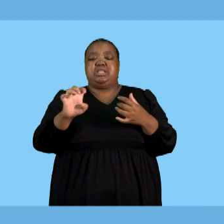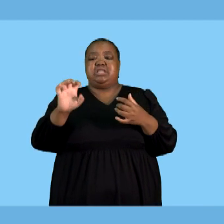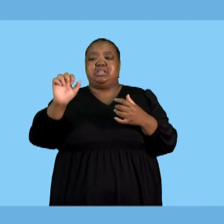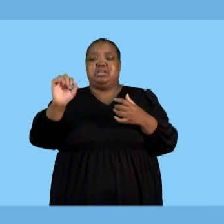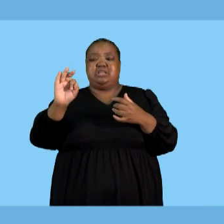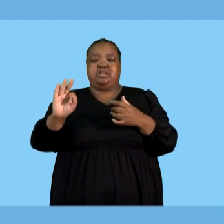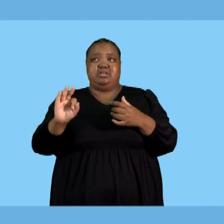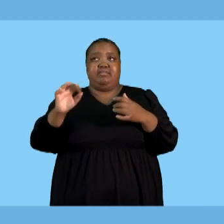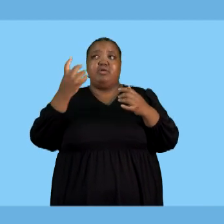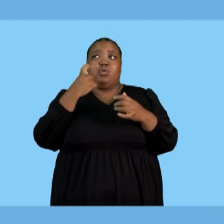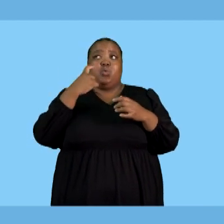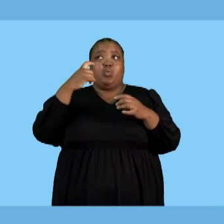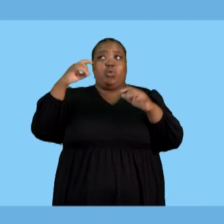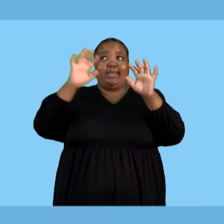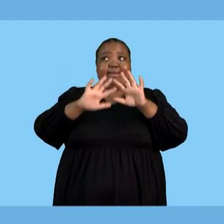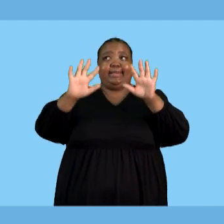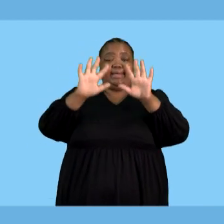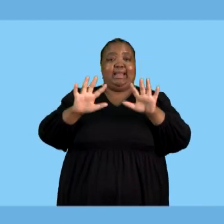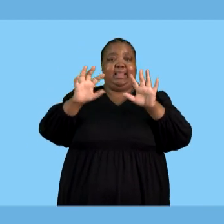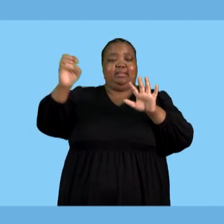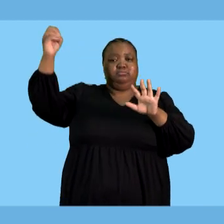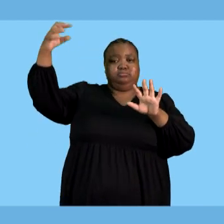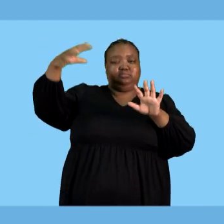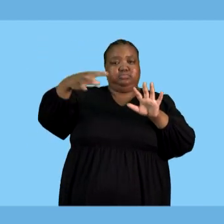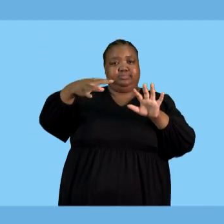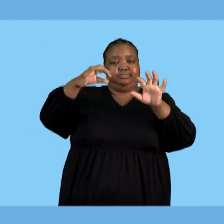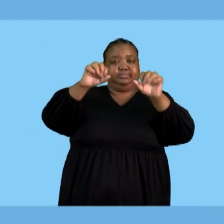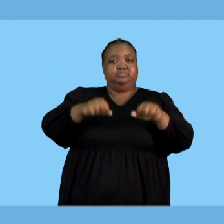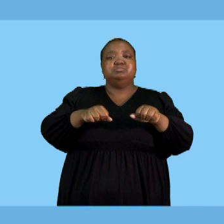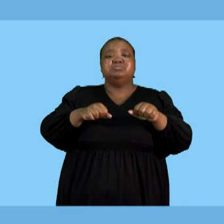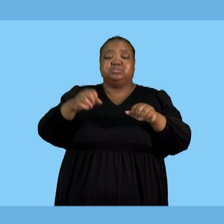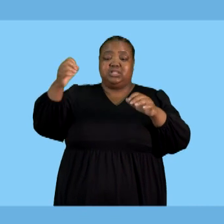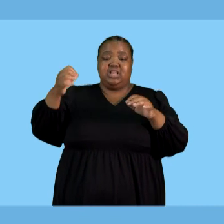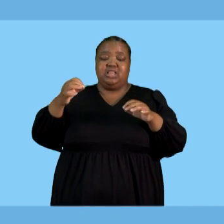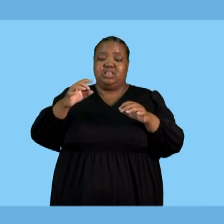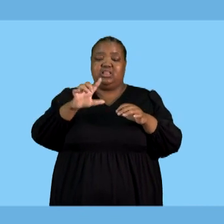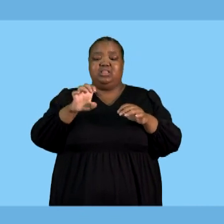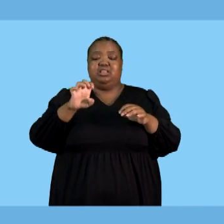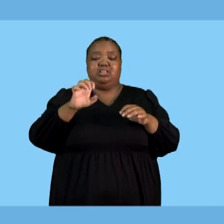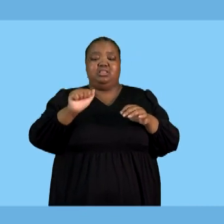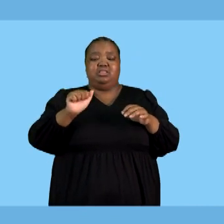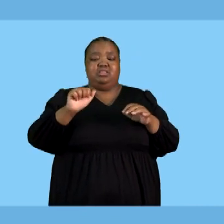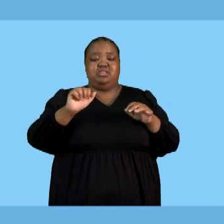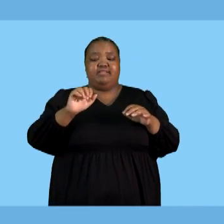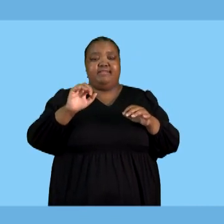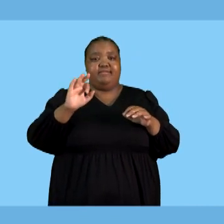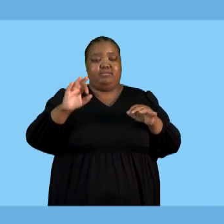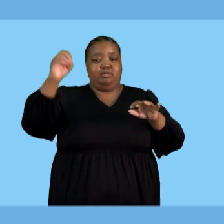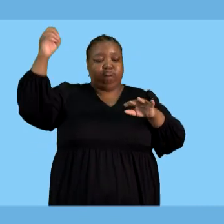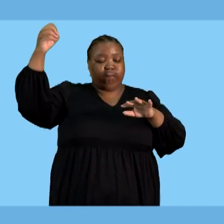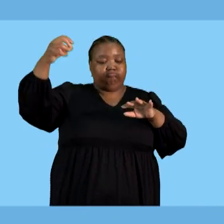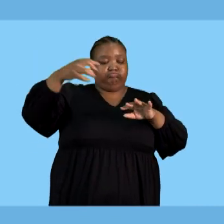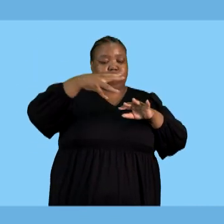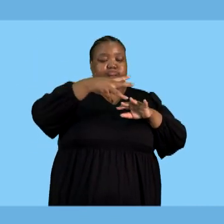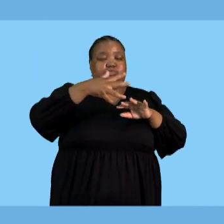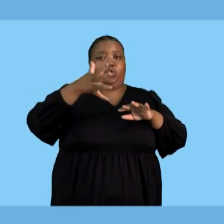White light coming from the luminous object being the sun, coming onto the surface of the leaf, and then all the other colors are going to be absorbed